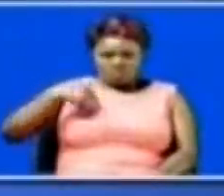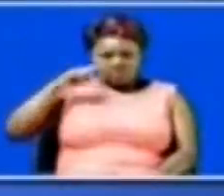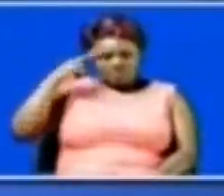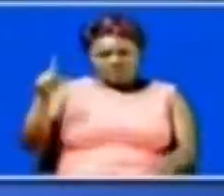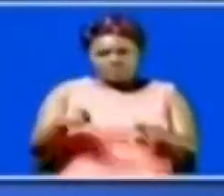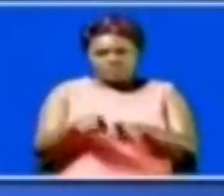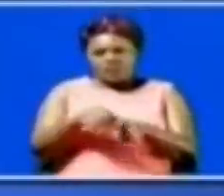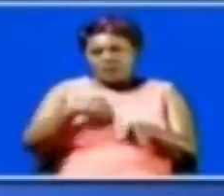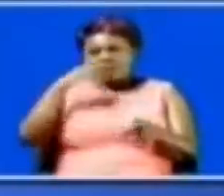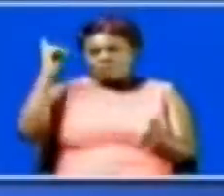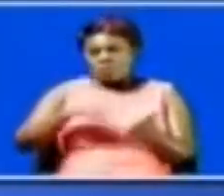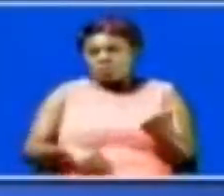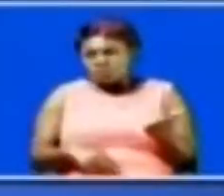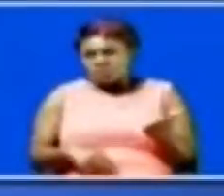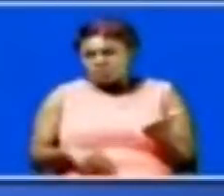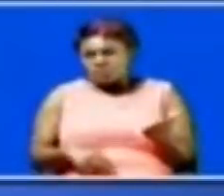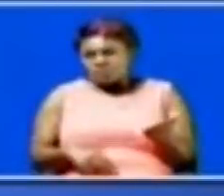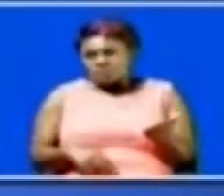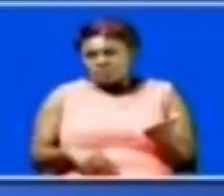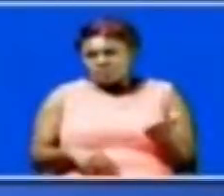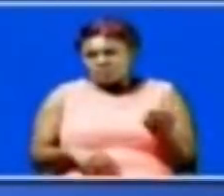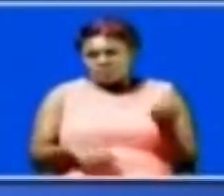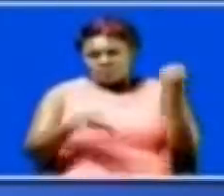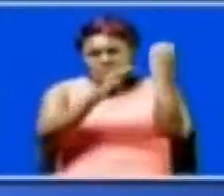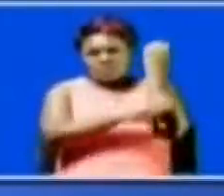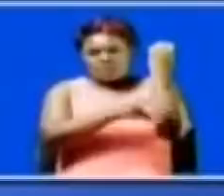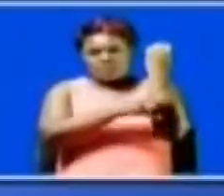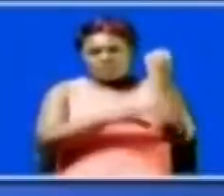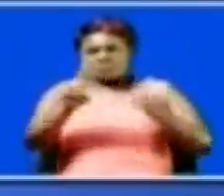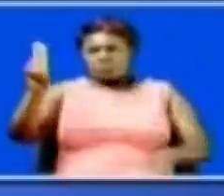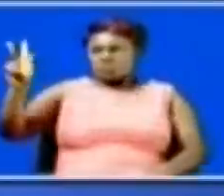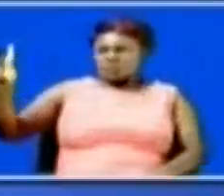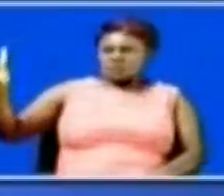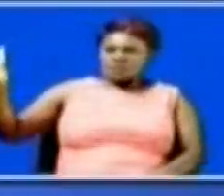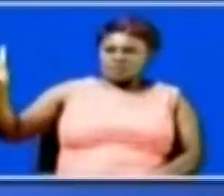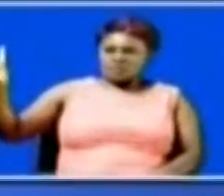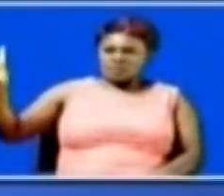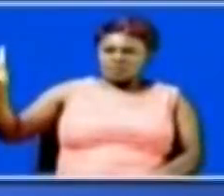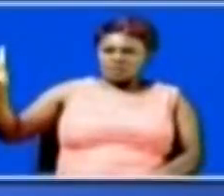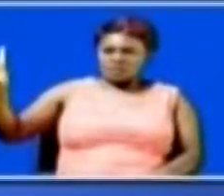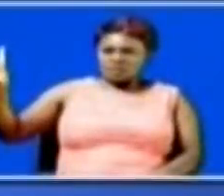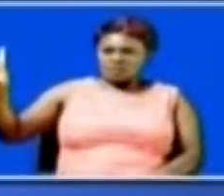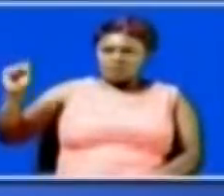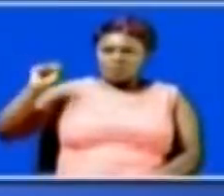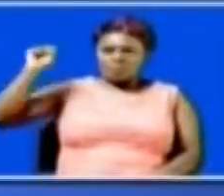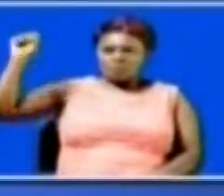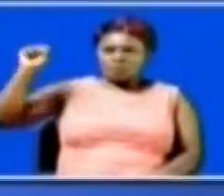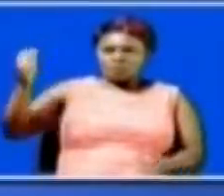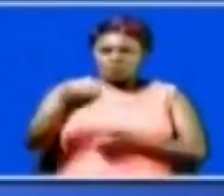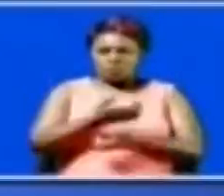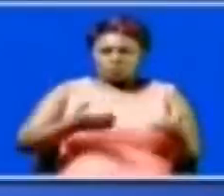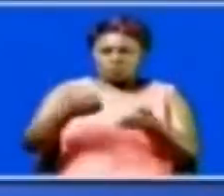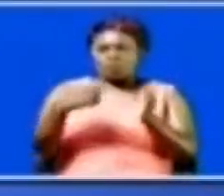what you have is, you know, the countries you're looking at, particularly the UK. The UK is in political and economic